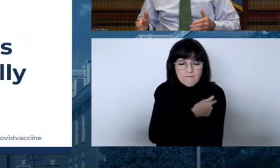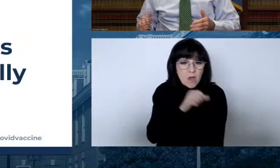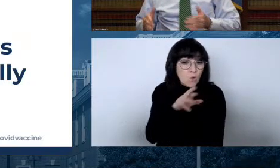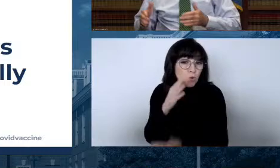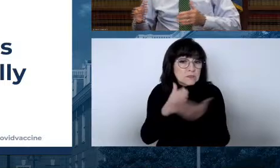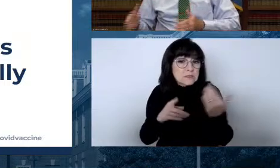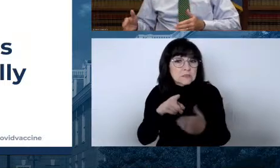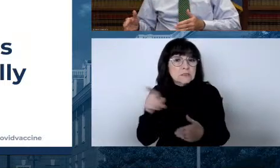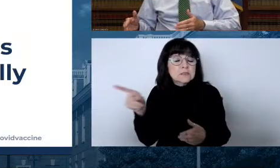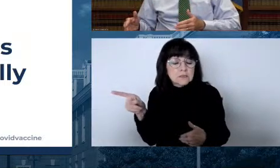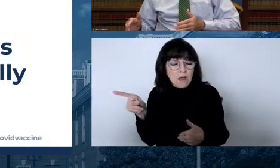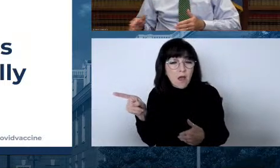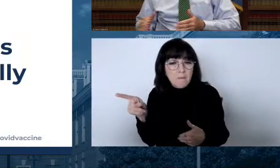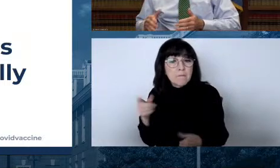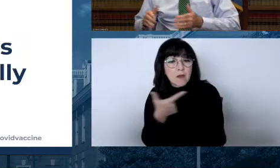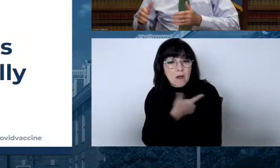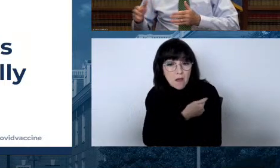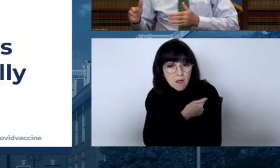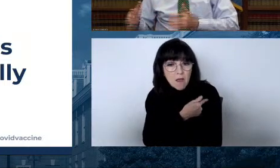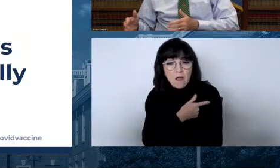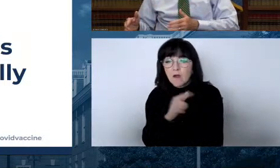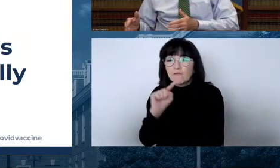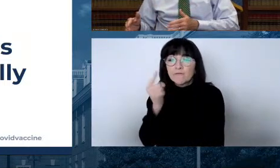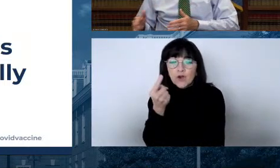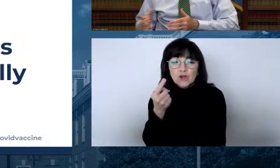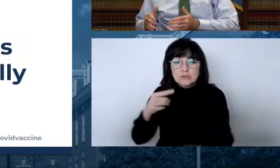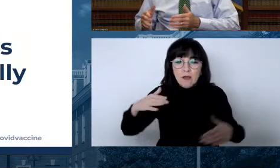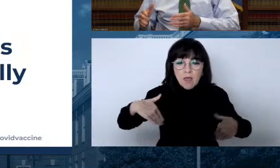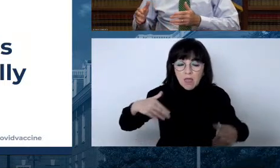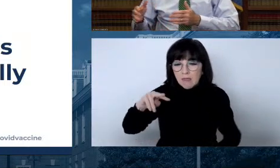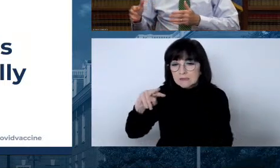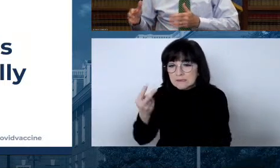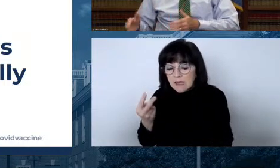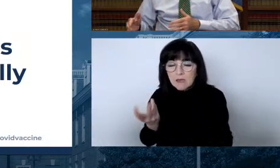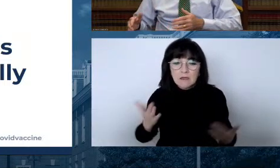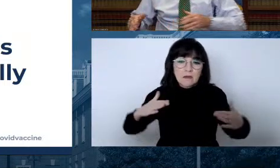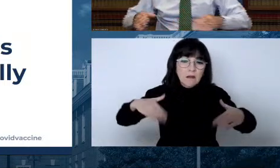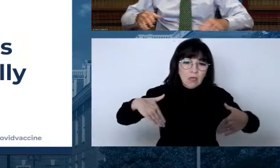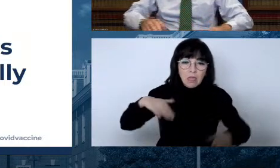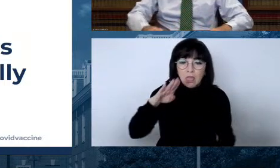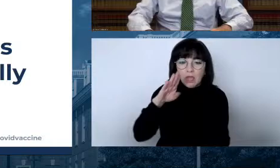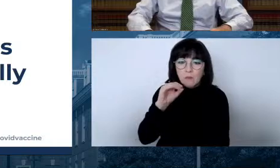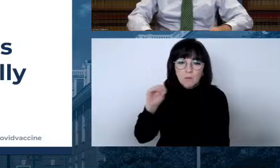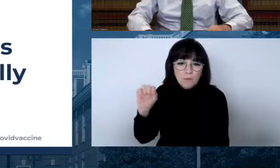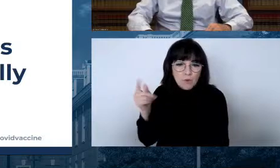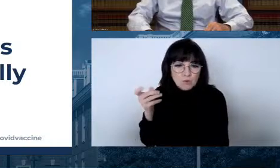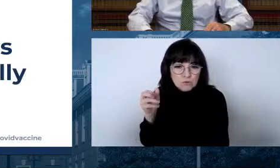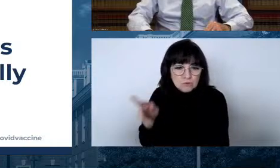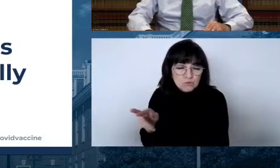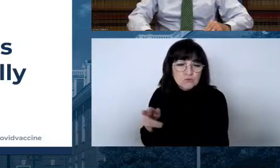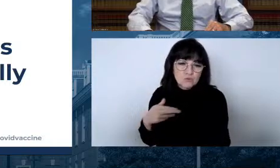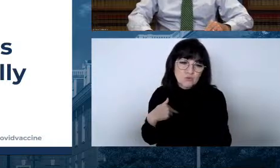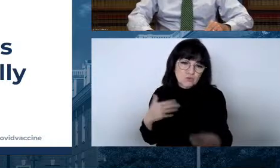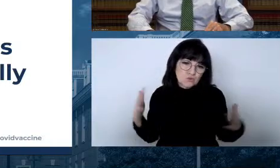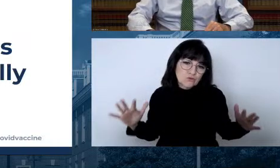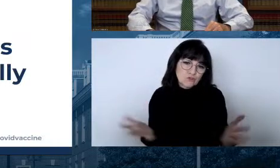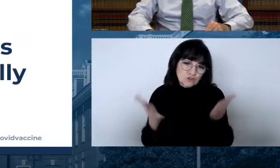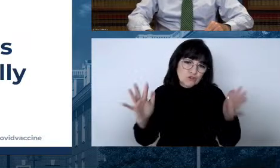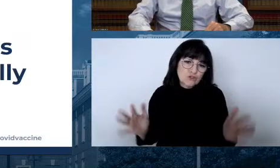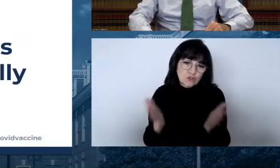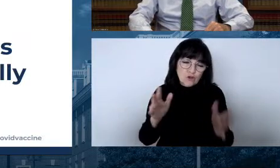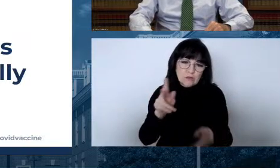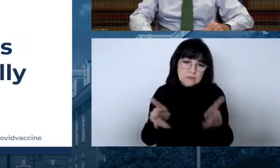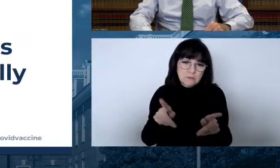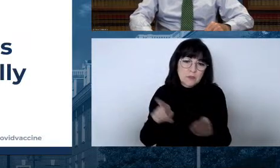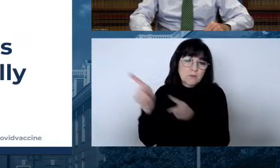any shots, but if you've only had one shot, you haven't been boosted, we need you to get that done. And for those of you